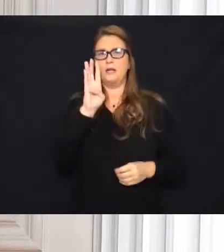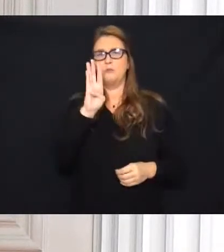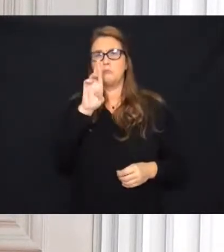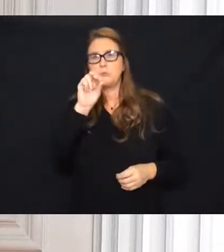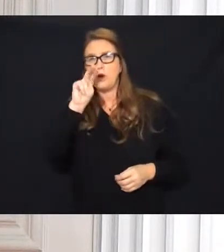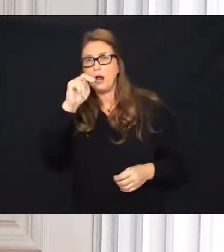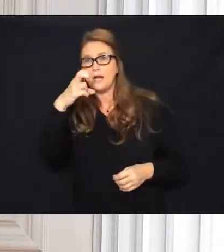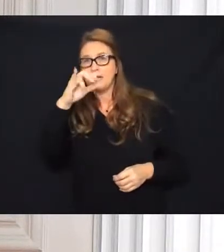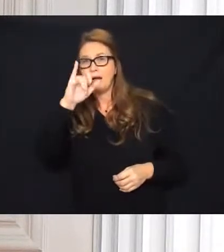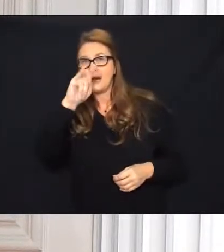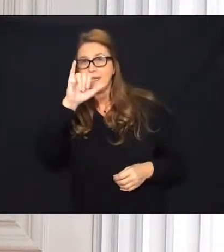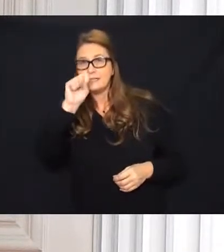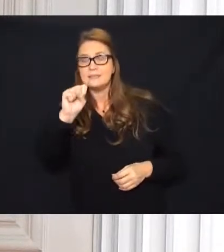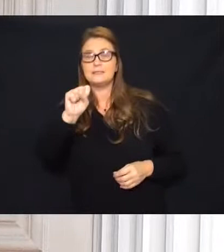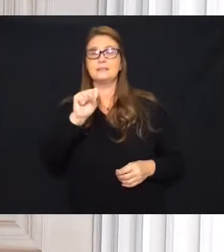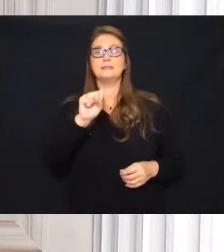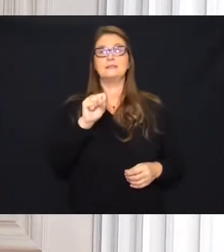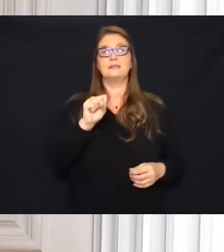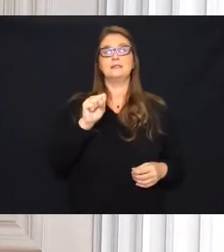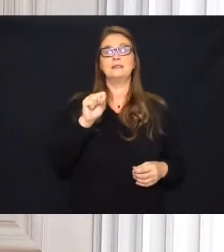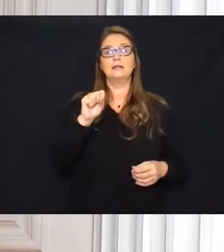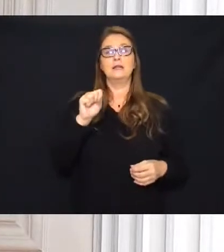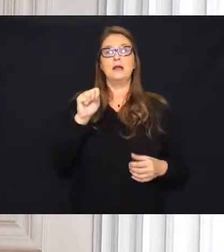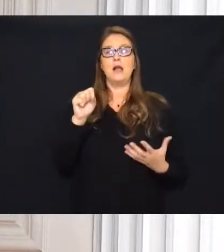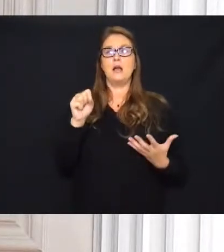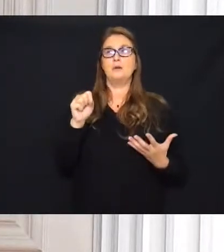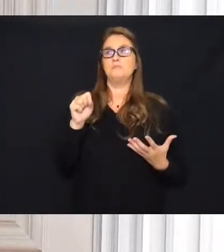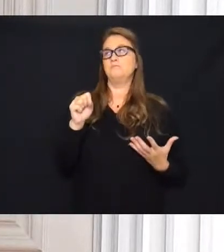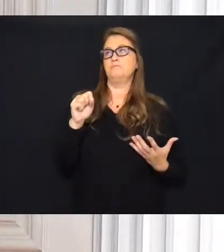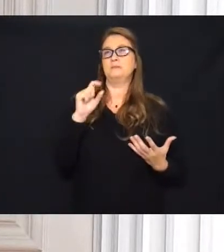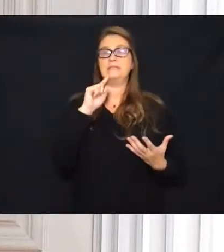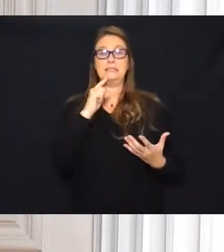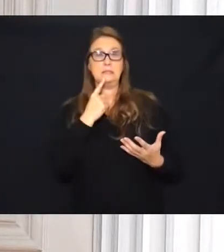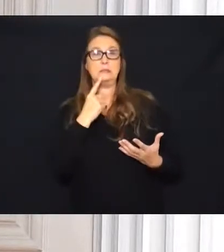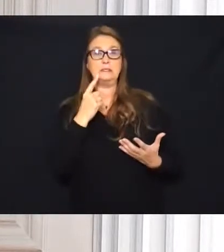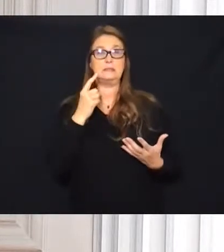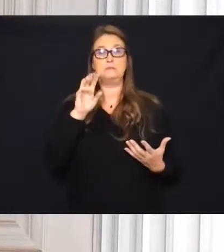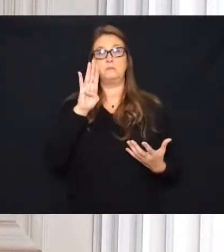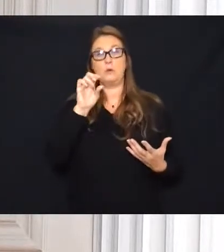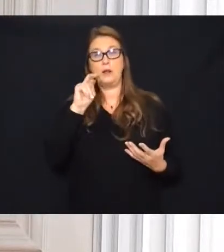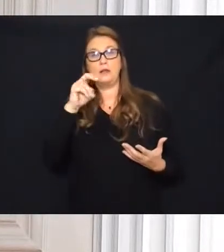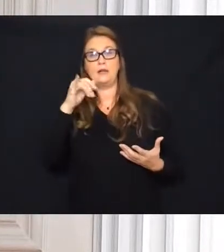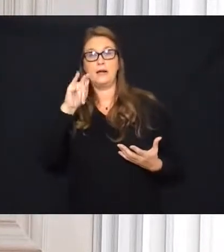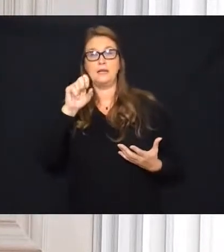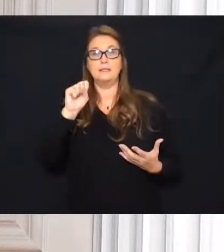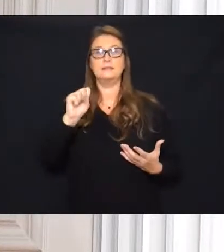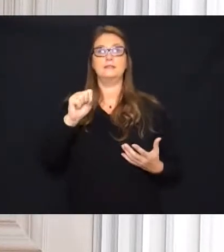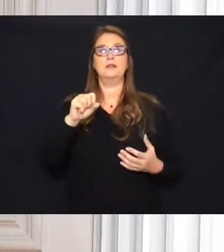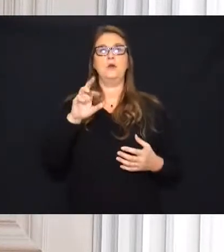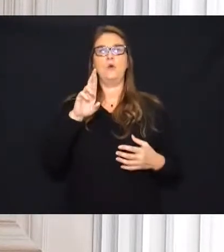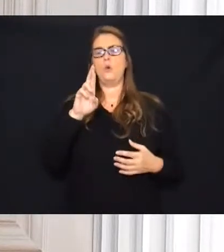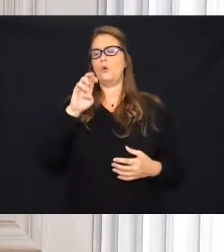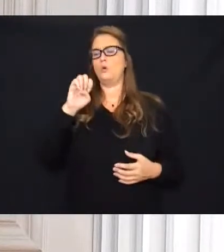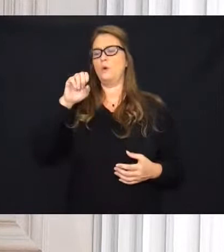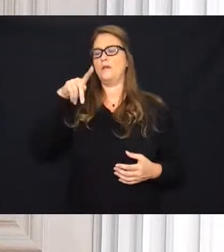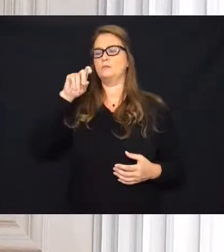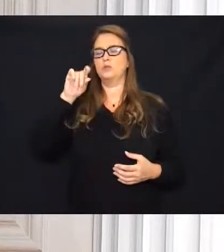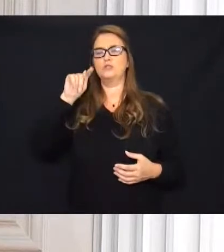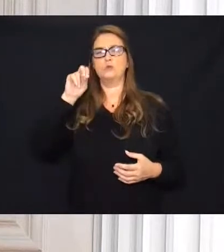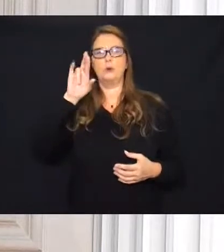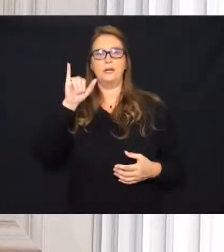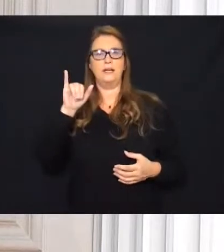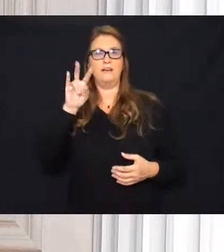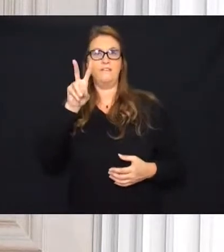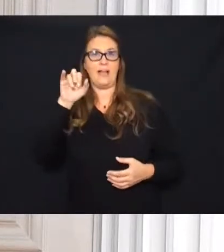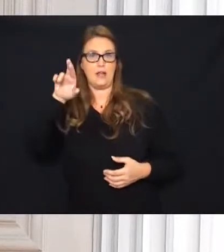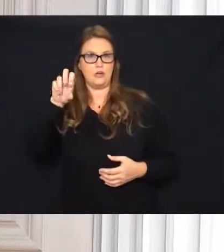or bronchiolitis-like disease, like we can see with other viruses like respiratory syncytial virus, may be the cause of